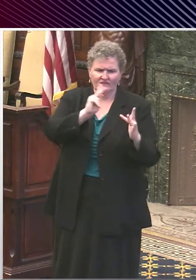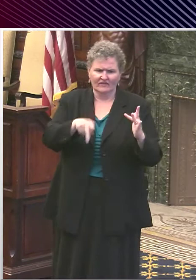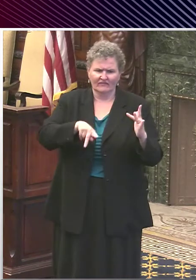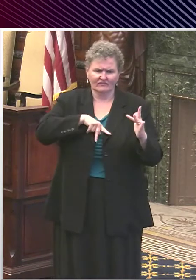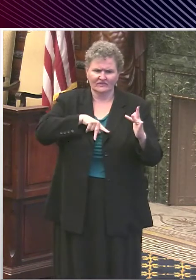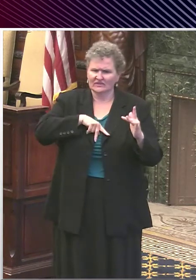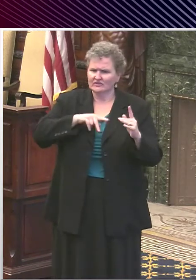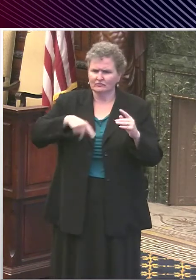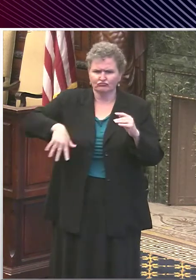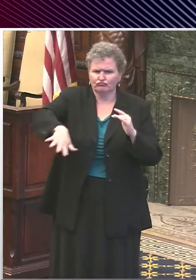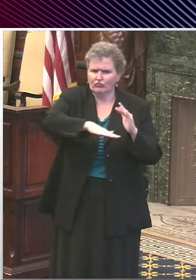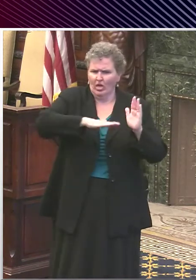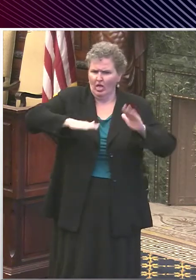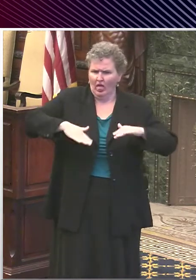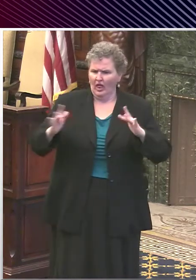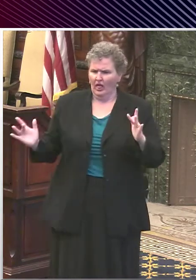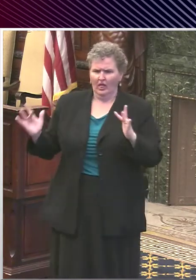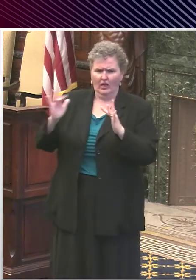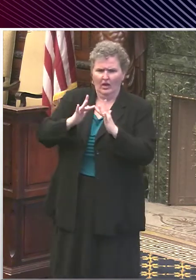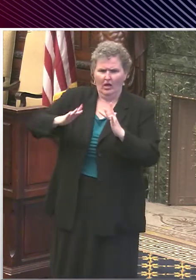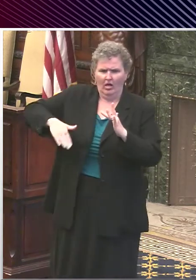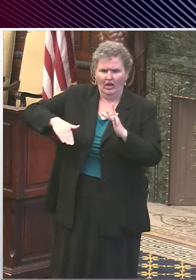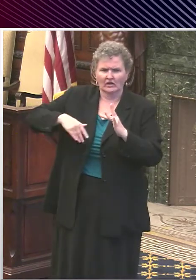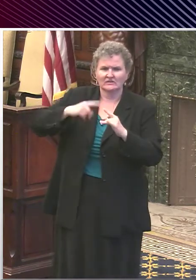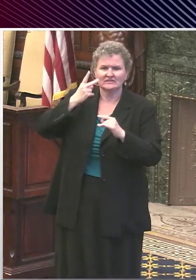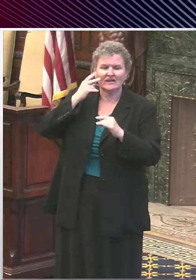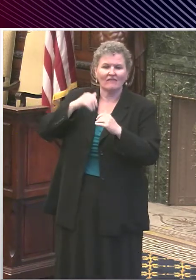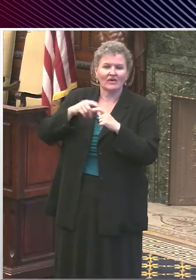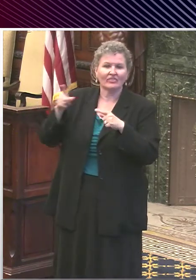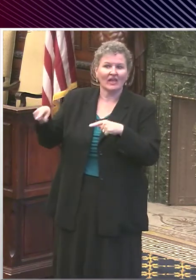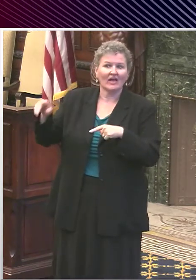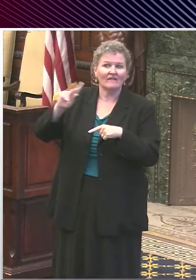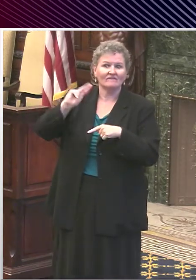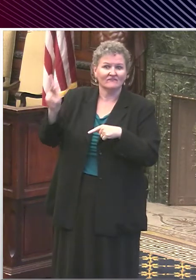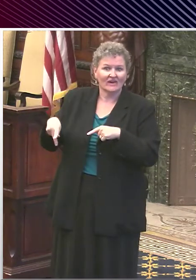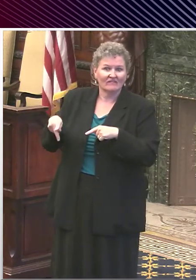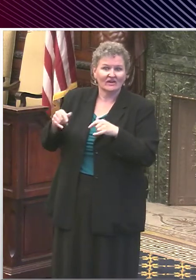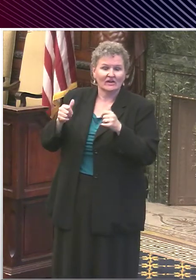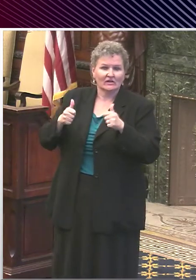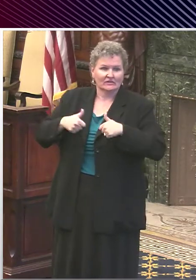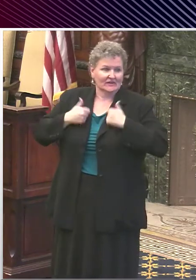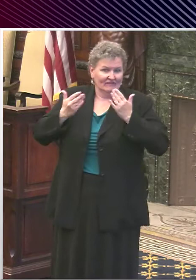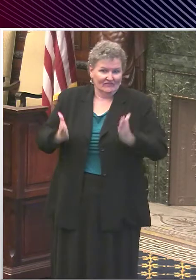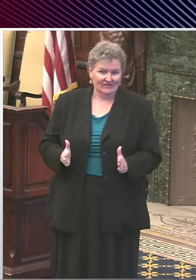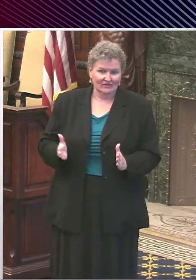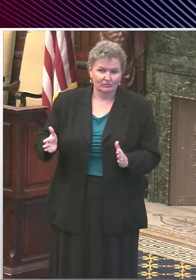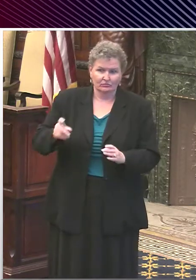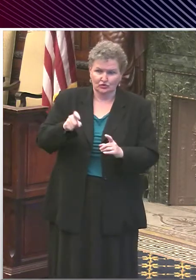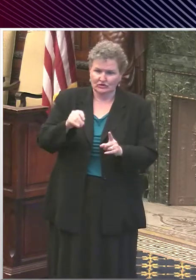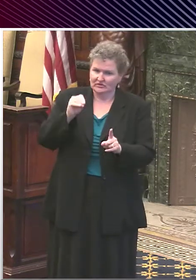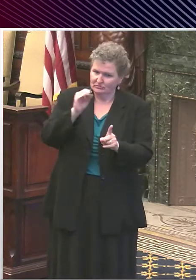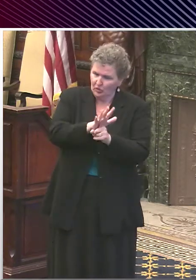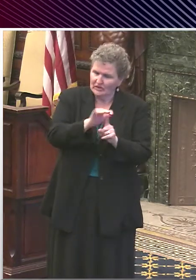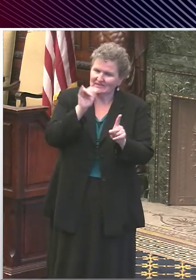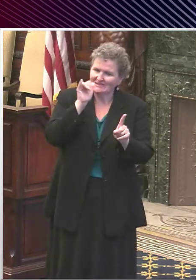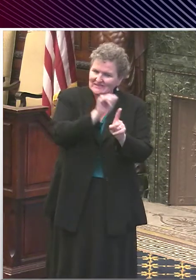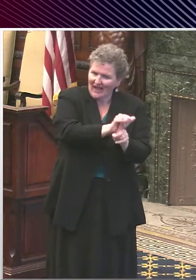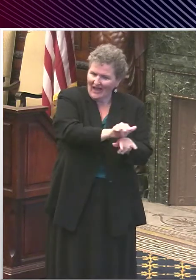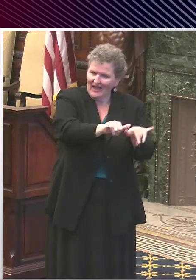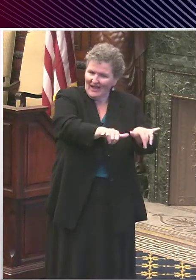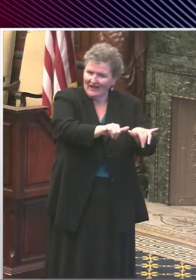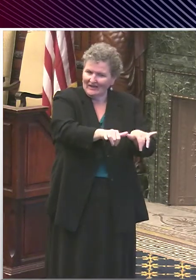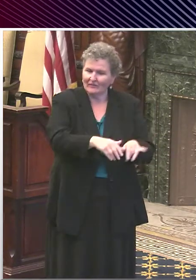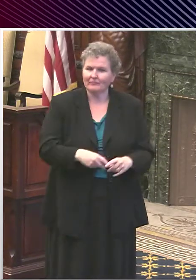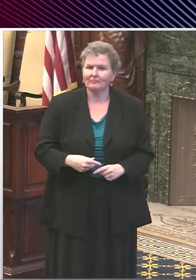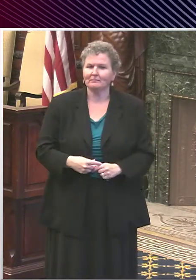contact tracing to see if there's any Philadelphia residents that they may have exposed that need to go into quarantine. I would say overall the risk